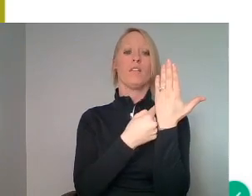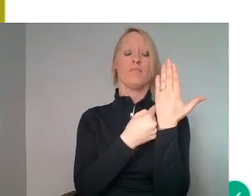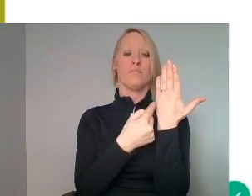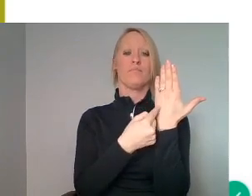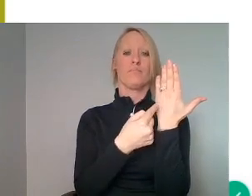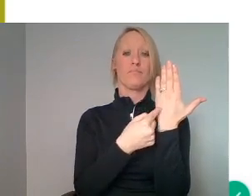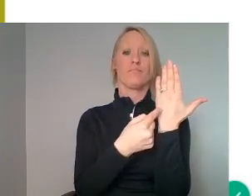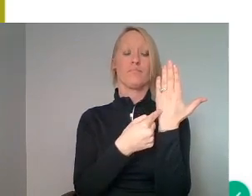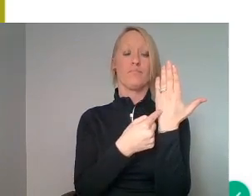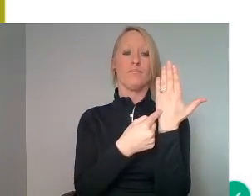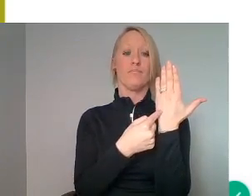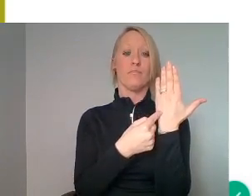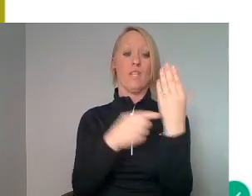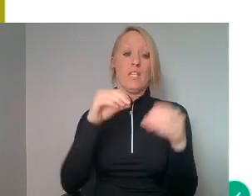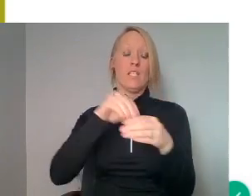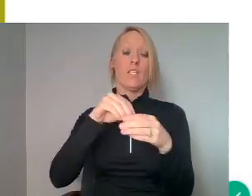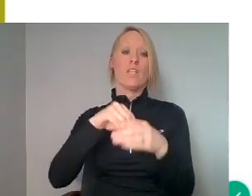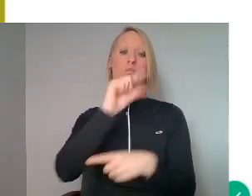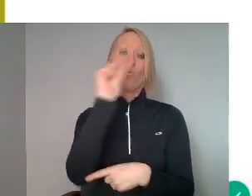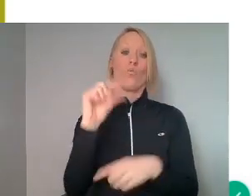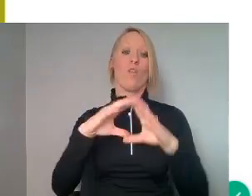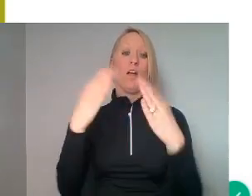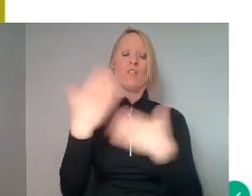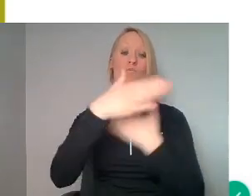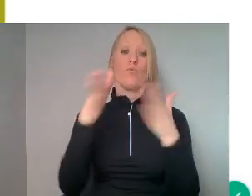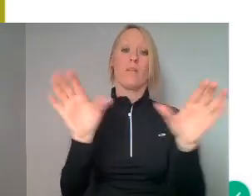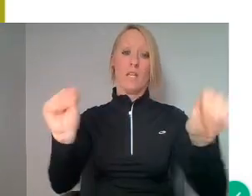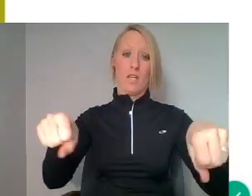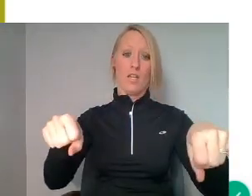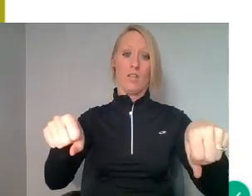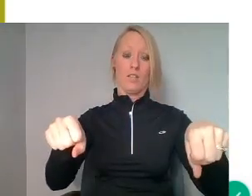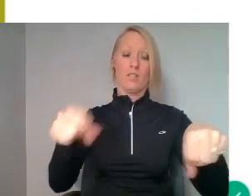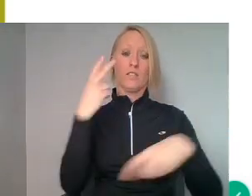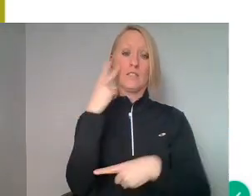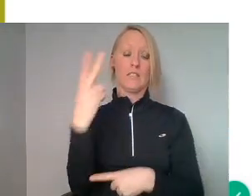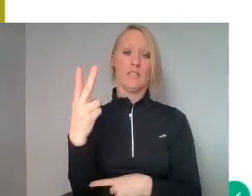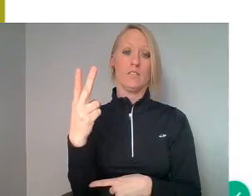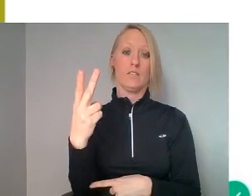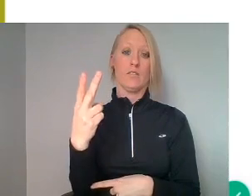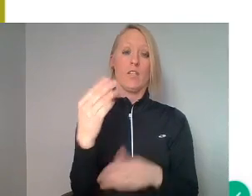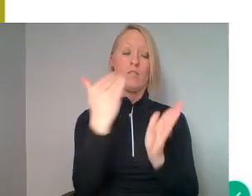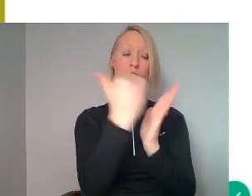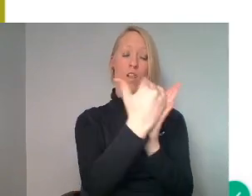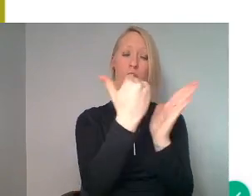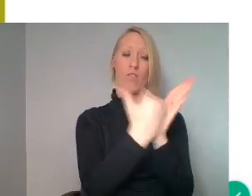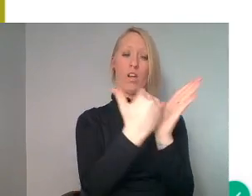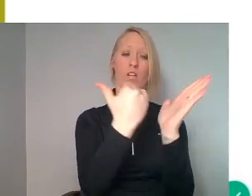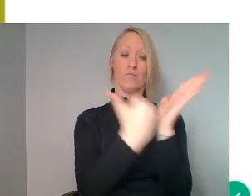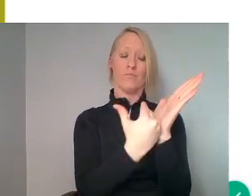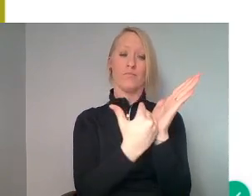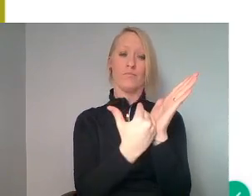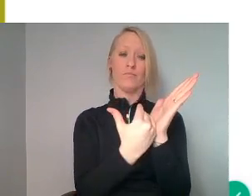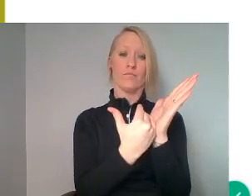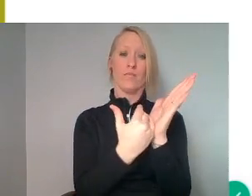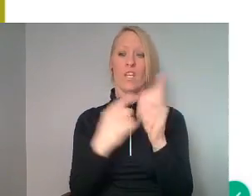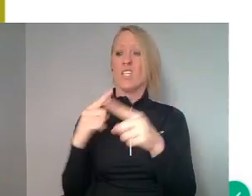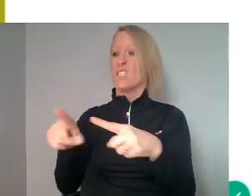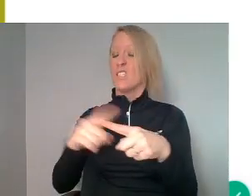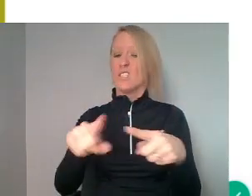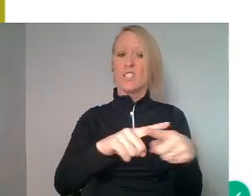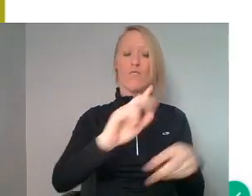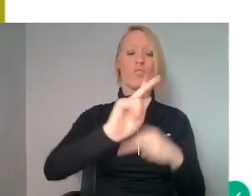Google Classroom. If you want to take a look at it, you can, but otherwise just follow along. We're going to go through categories of vegetables.